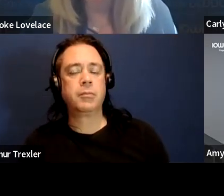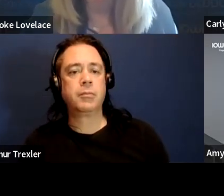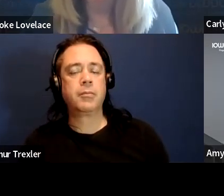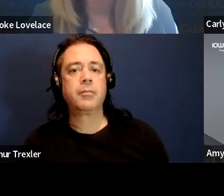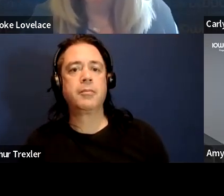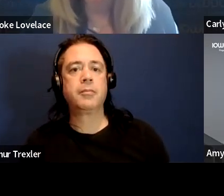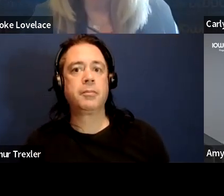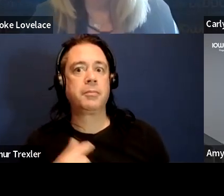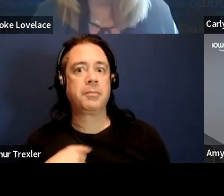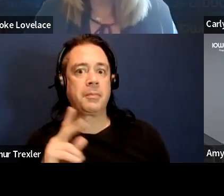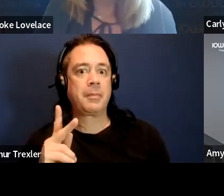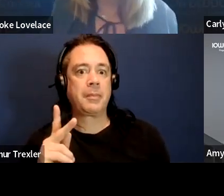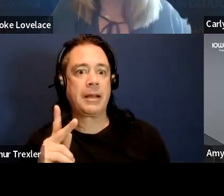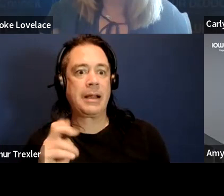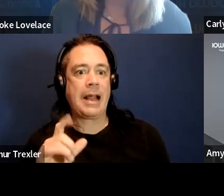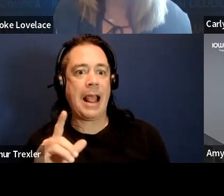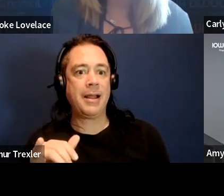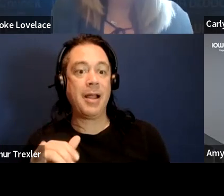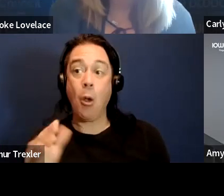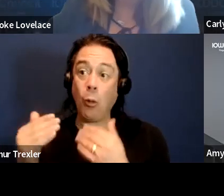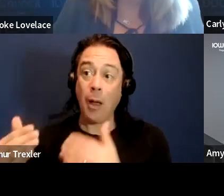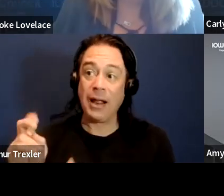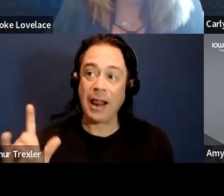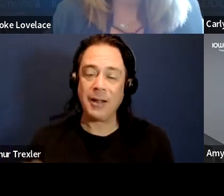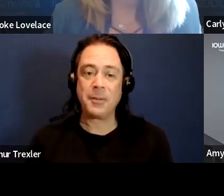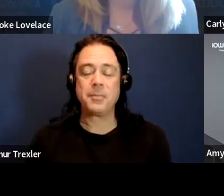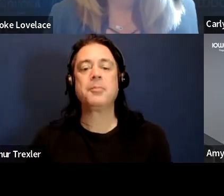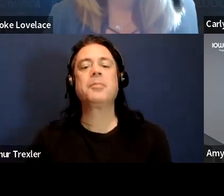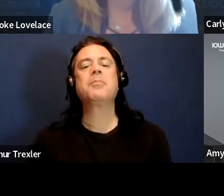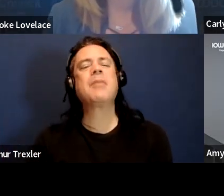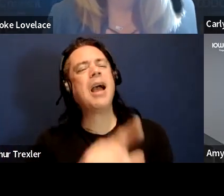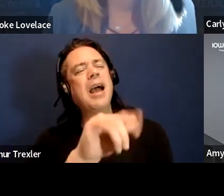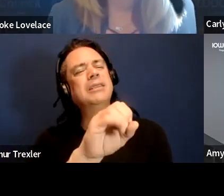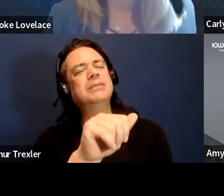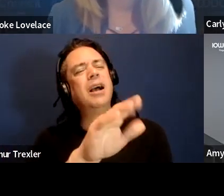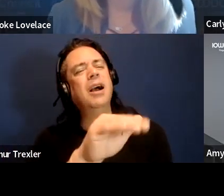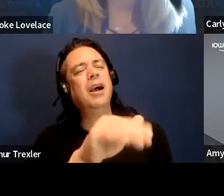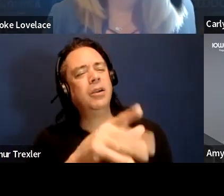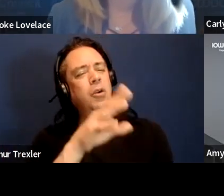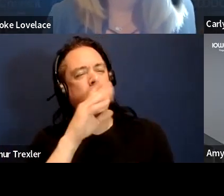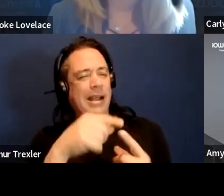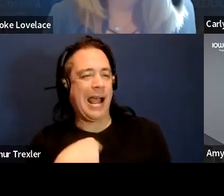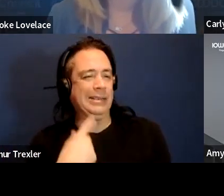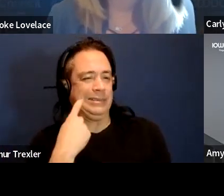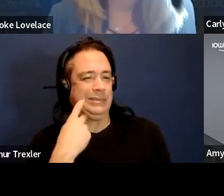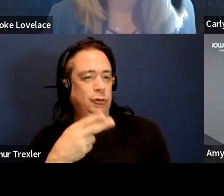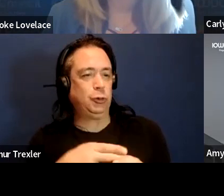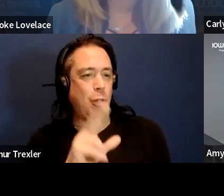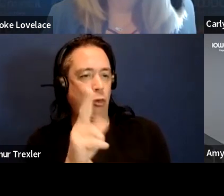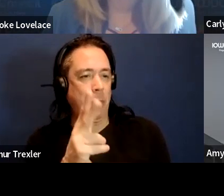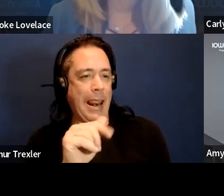It's Kelly on London. Oh, go ahead, Kelly. Lisa, can you talk a little bit? And I joined about 3 minutes late, so you may